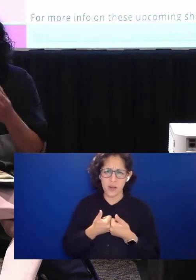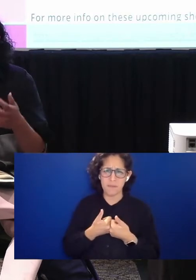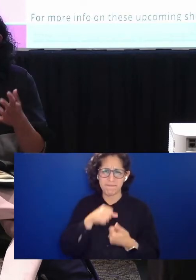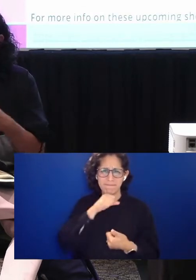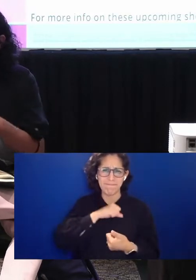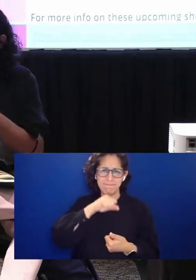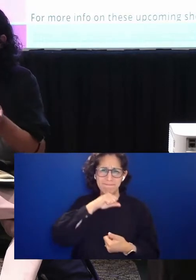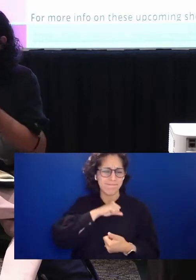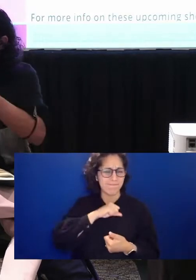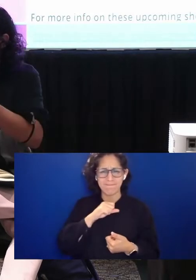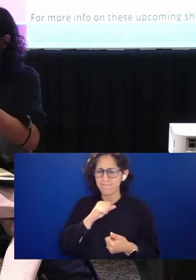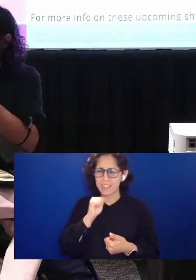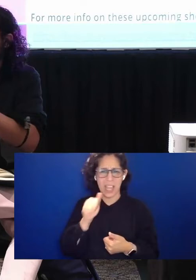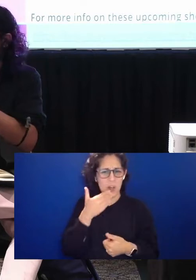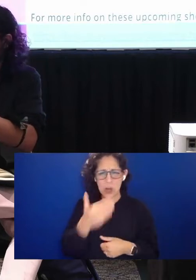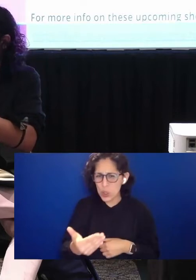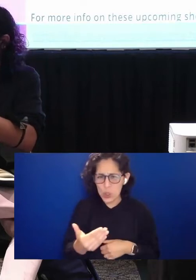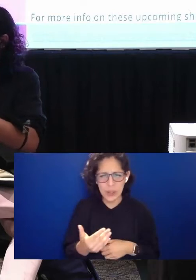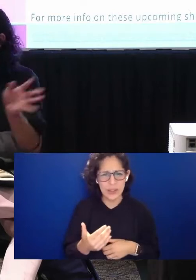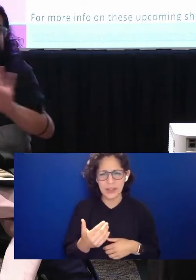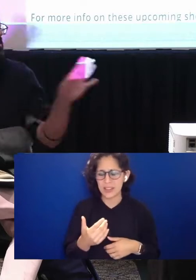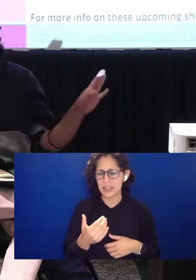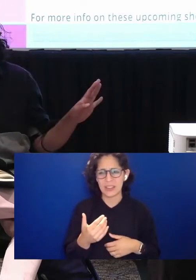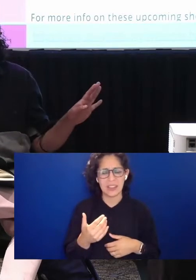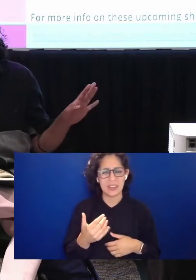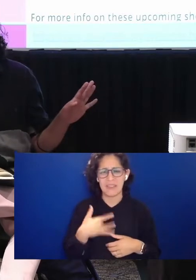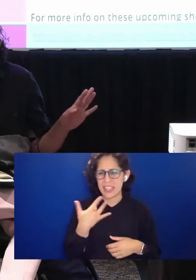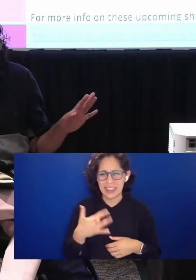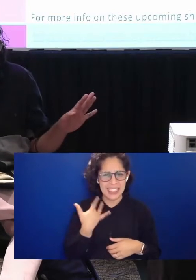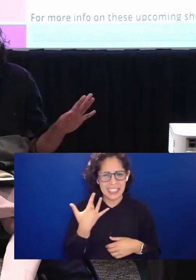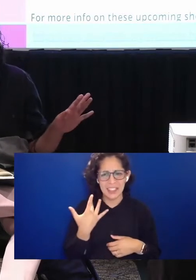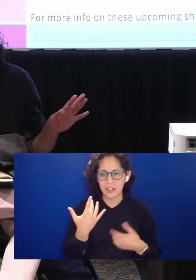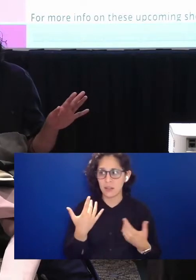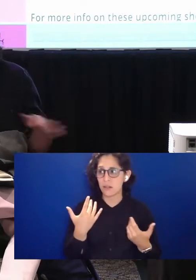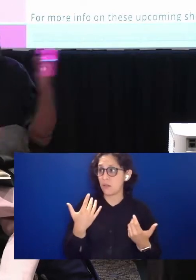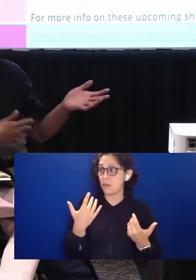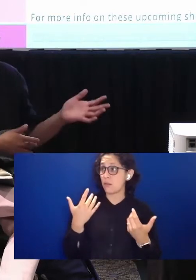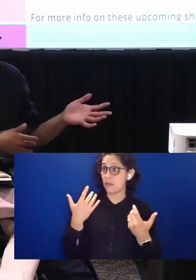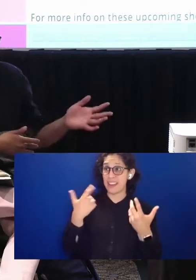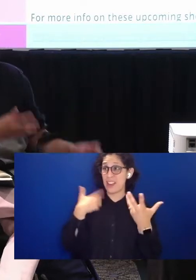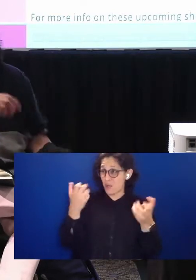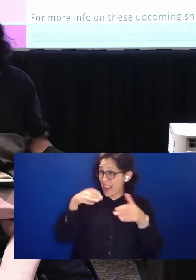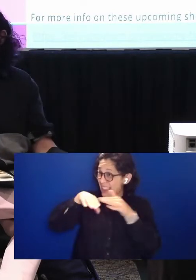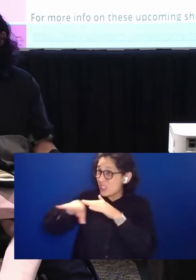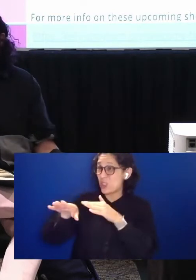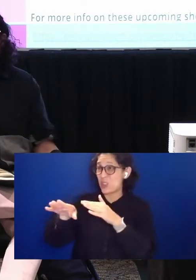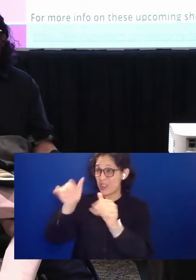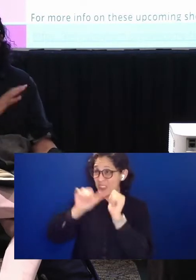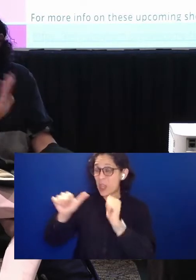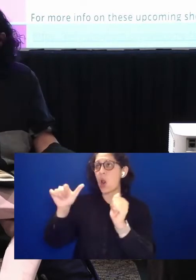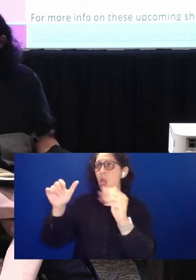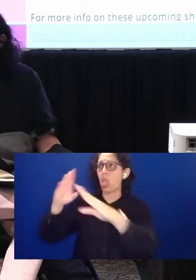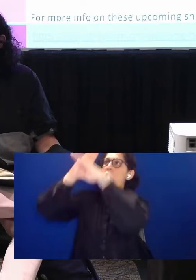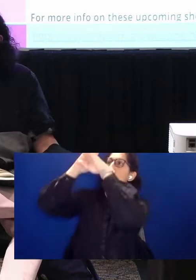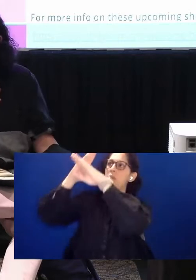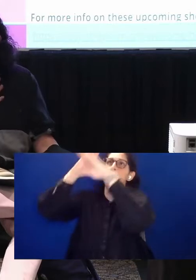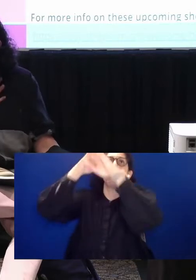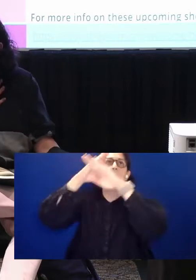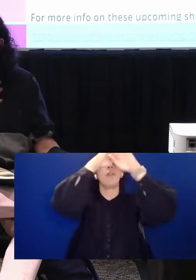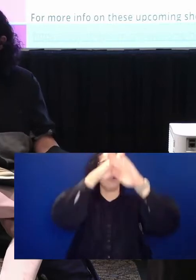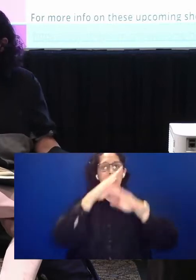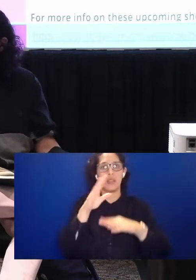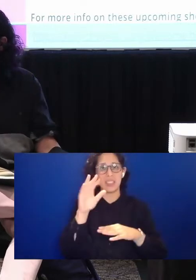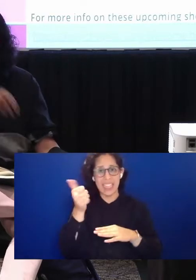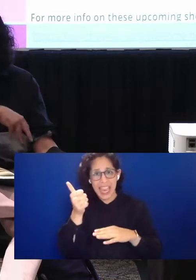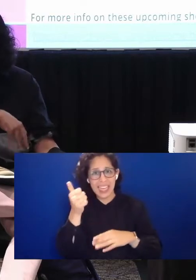good. I was like, the one place I want to be, all the doors were closed. And I don't know what to do here. And now, 10 years later, thank God. Like, I'm